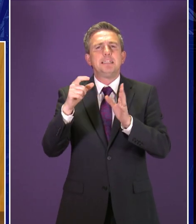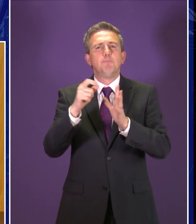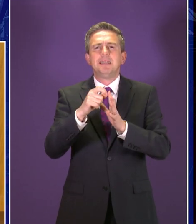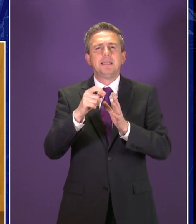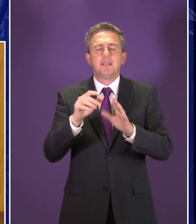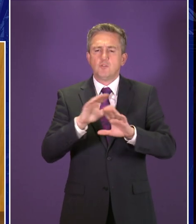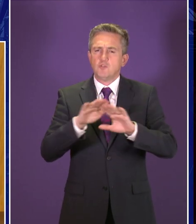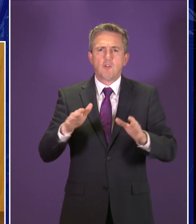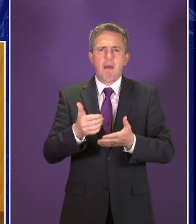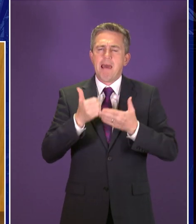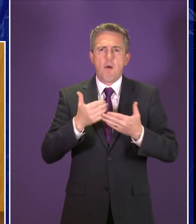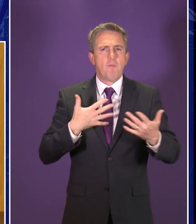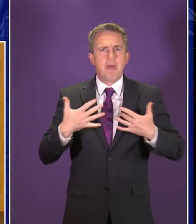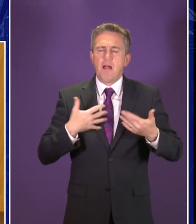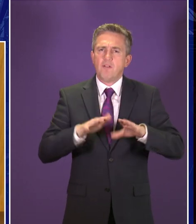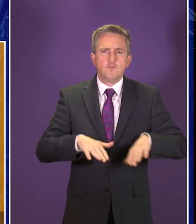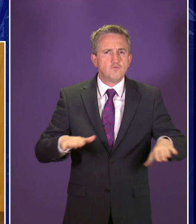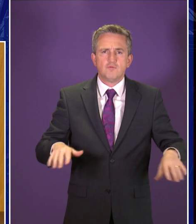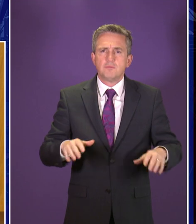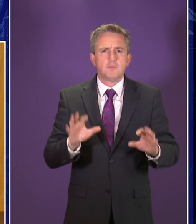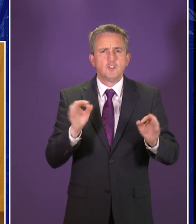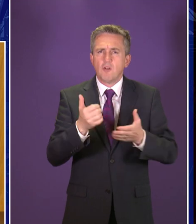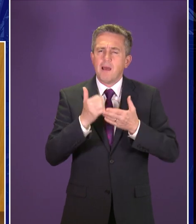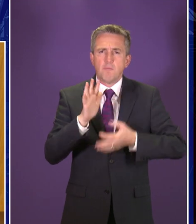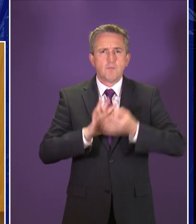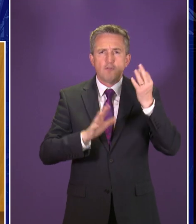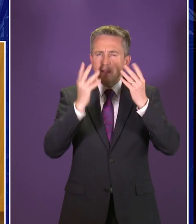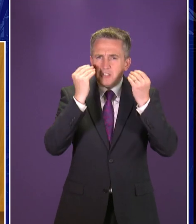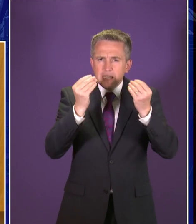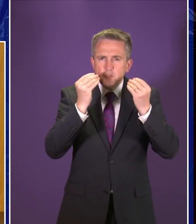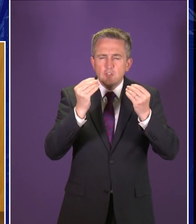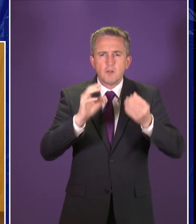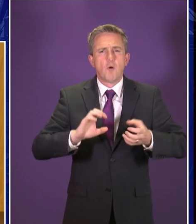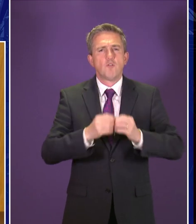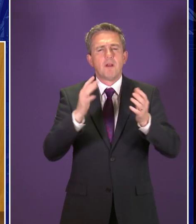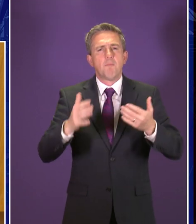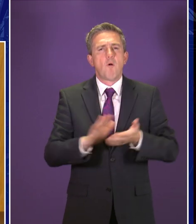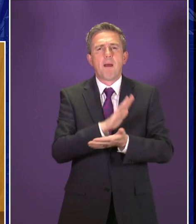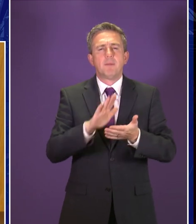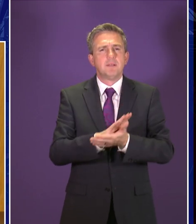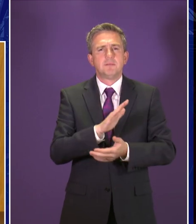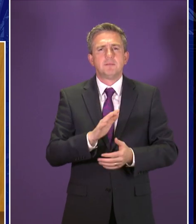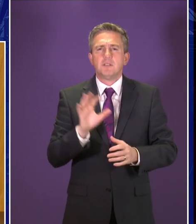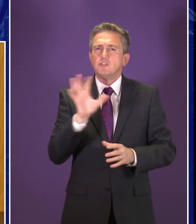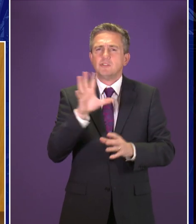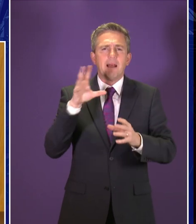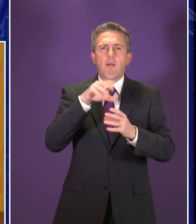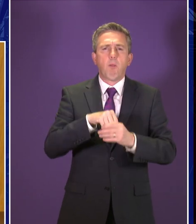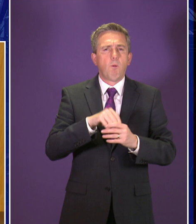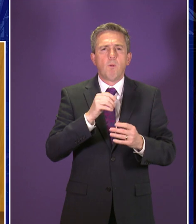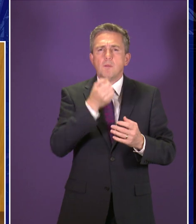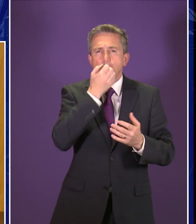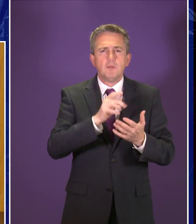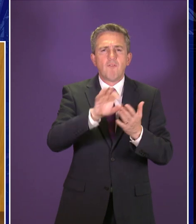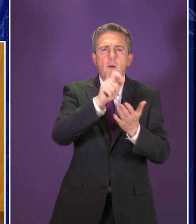health of our children, the quality of their education, or the joy of their play. It does not include the beauty of our poetry